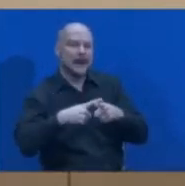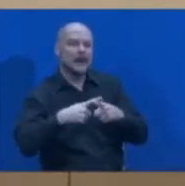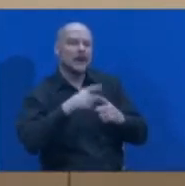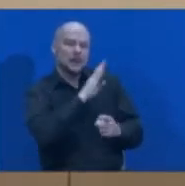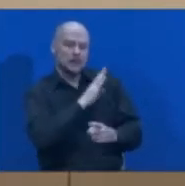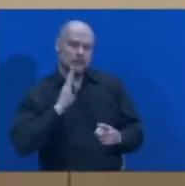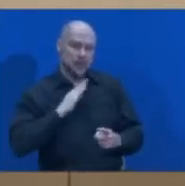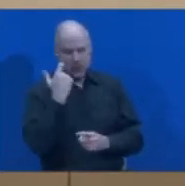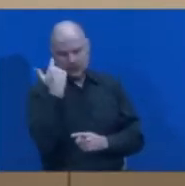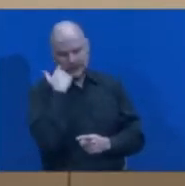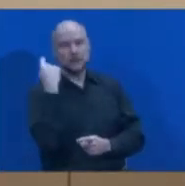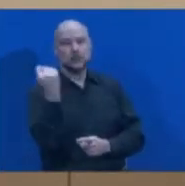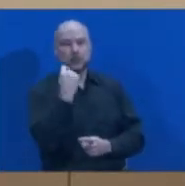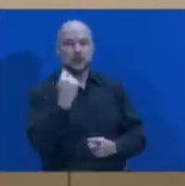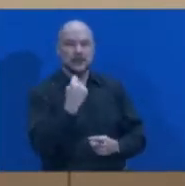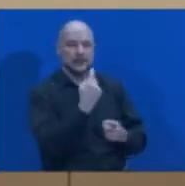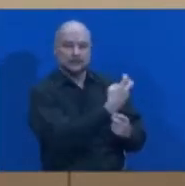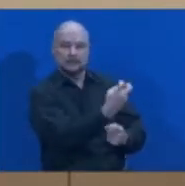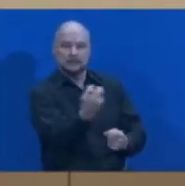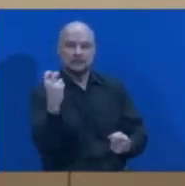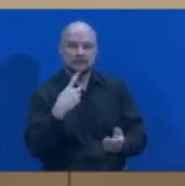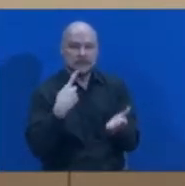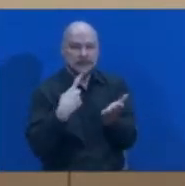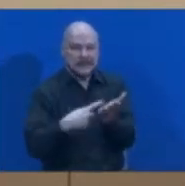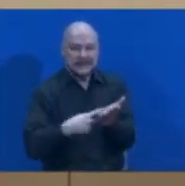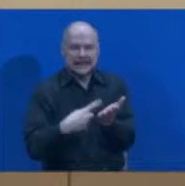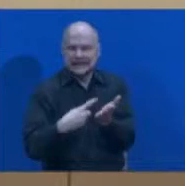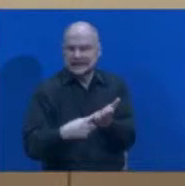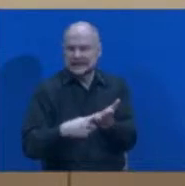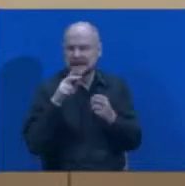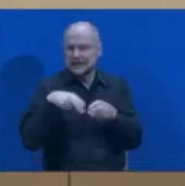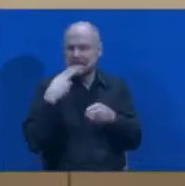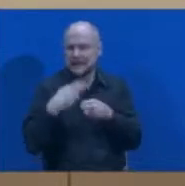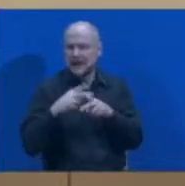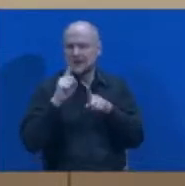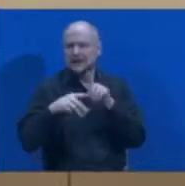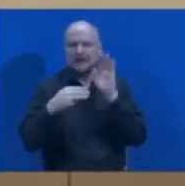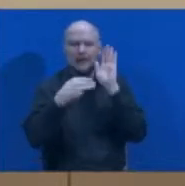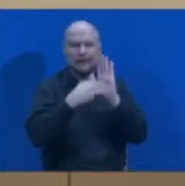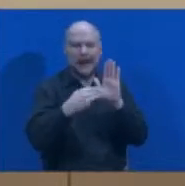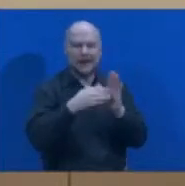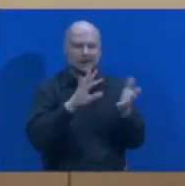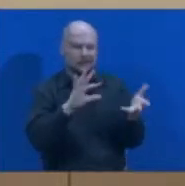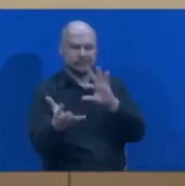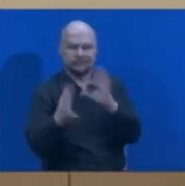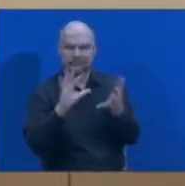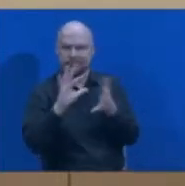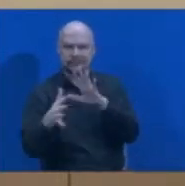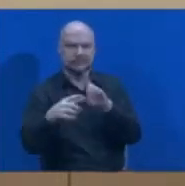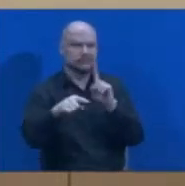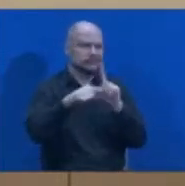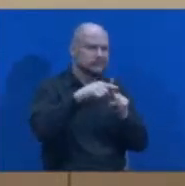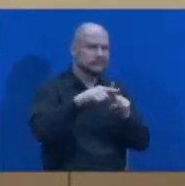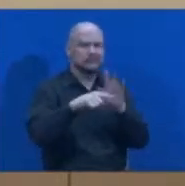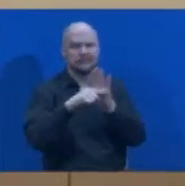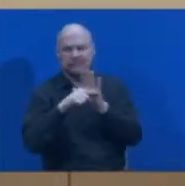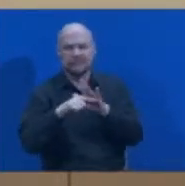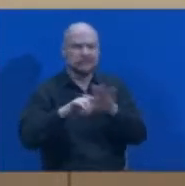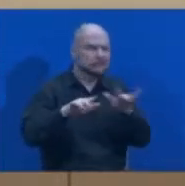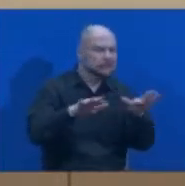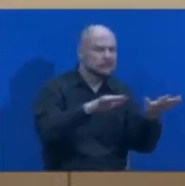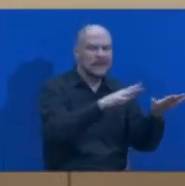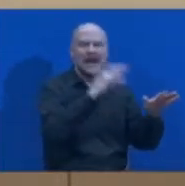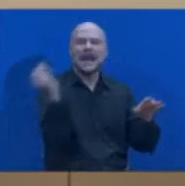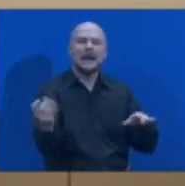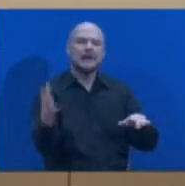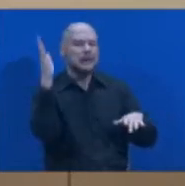about exactly how many ICU beds and ventilators are available? Because the models released on Tuesday show that there would be hundreds of missing ICU beds